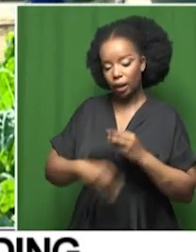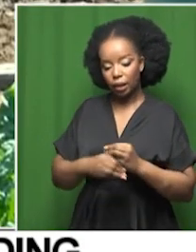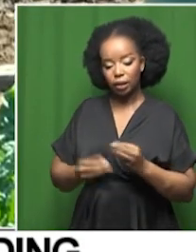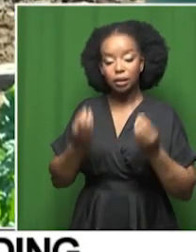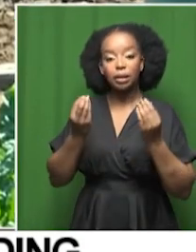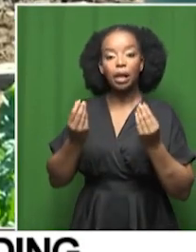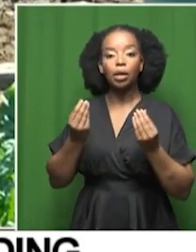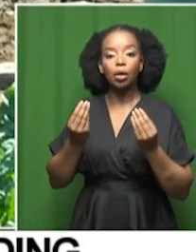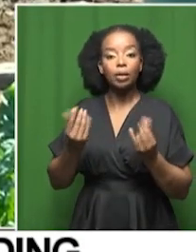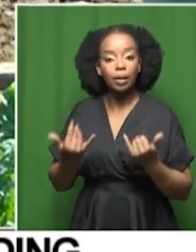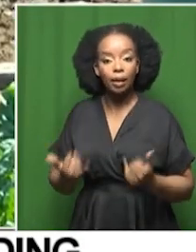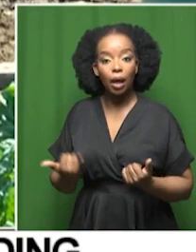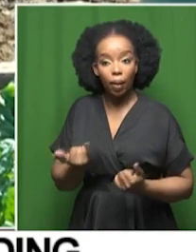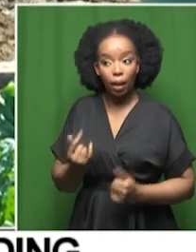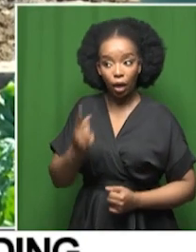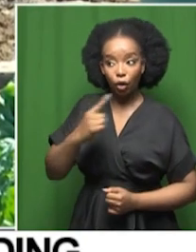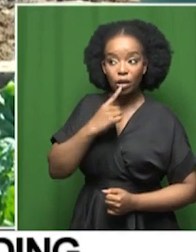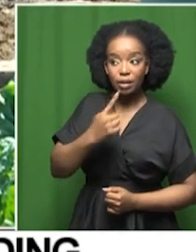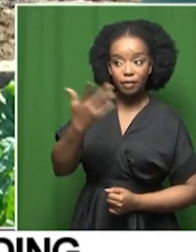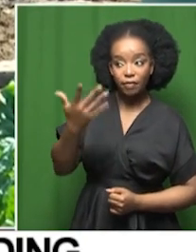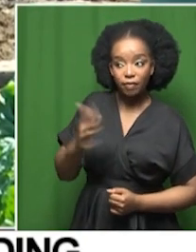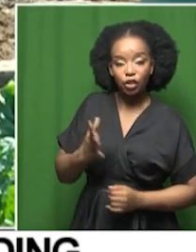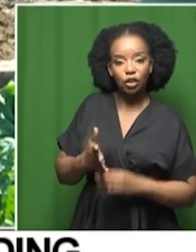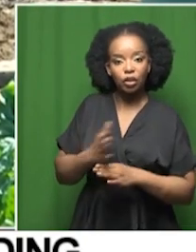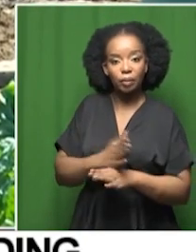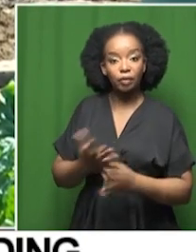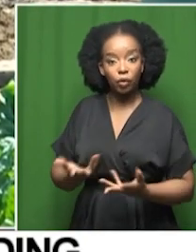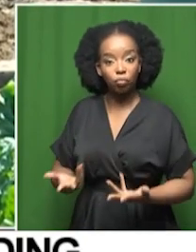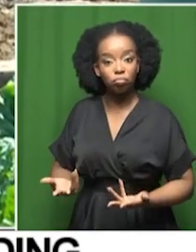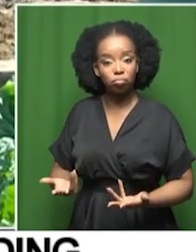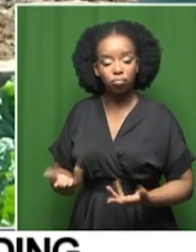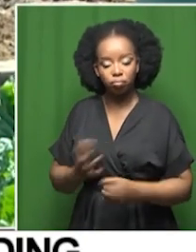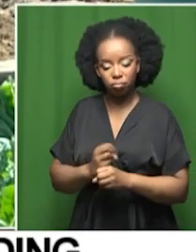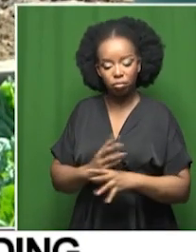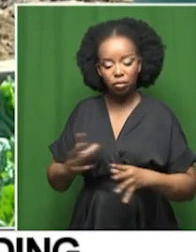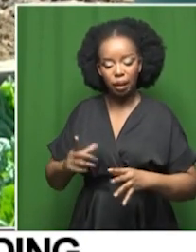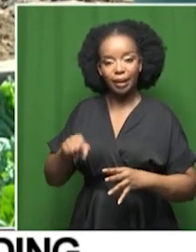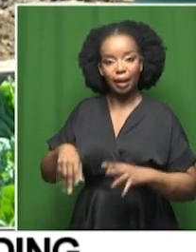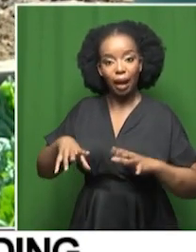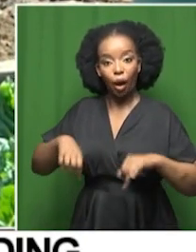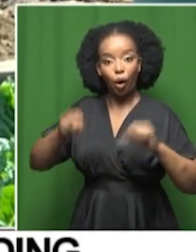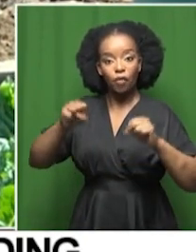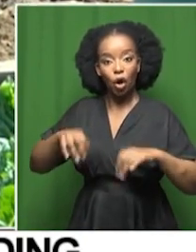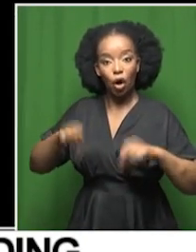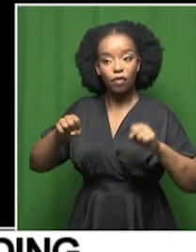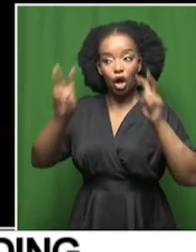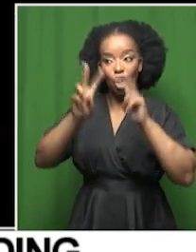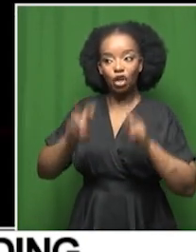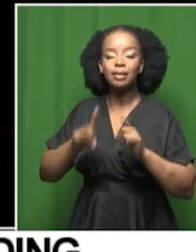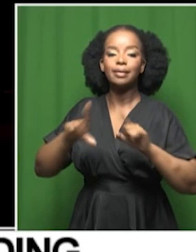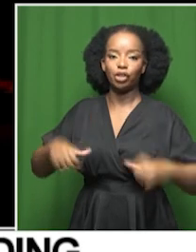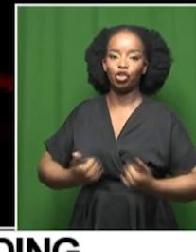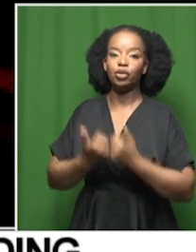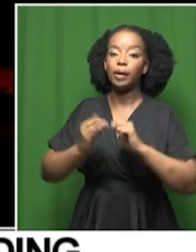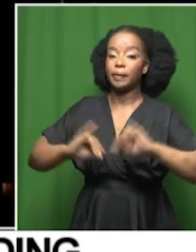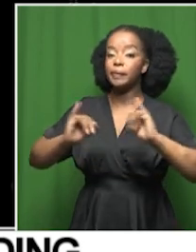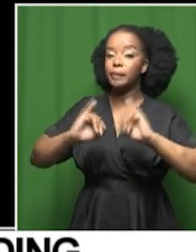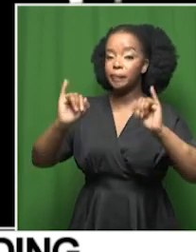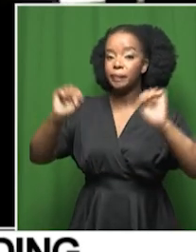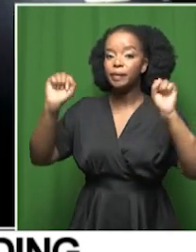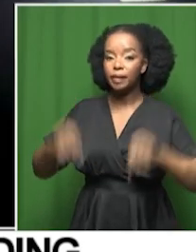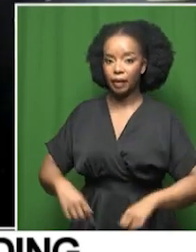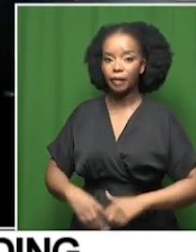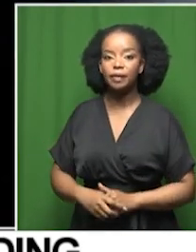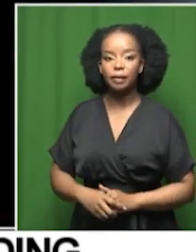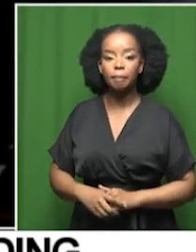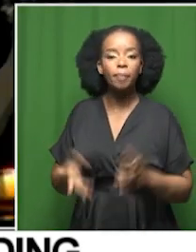to run generators, as you've mentioned, it's the stop-start nature of load shedding which poses a huge challenge. To secure food safety